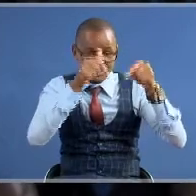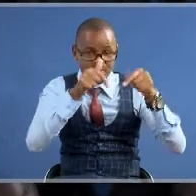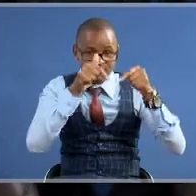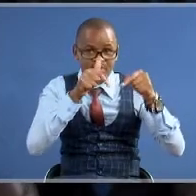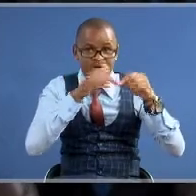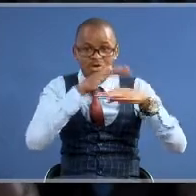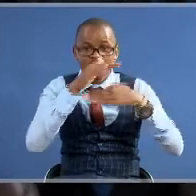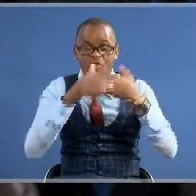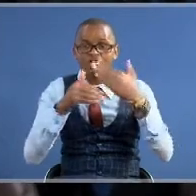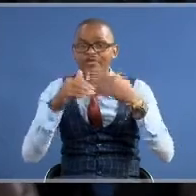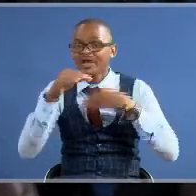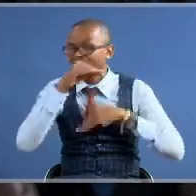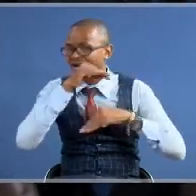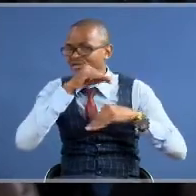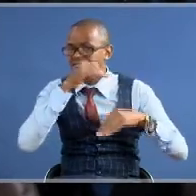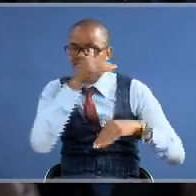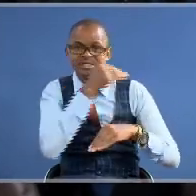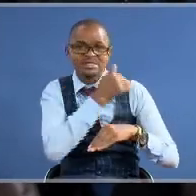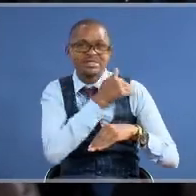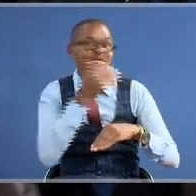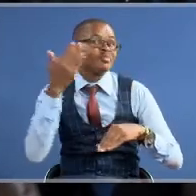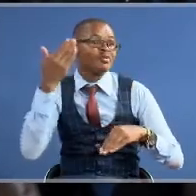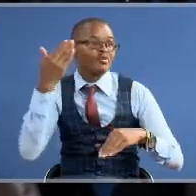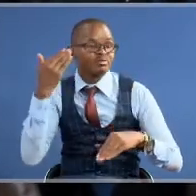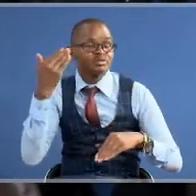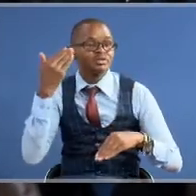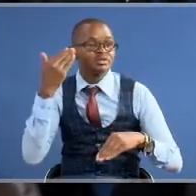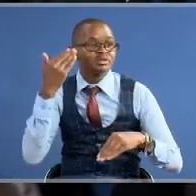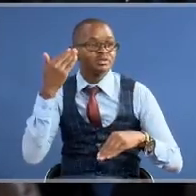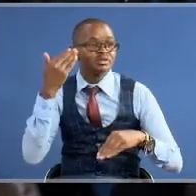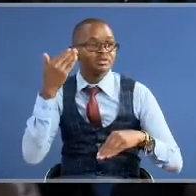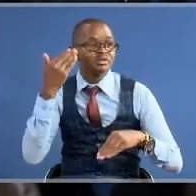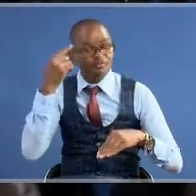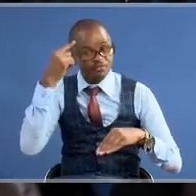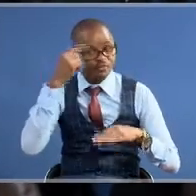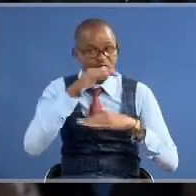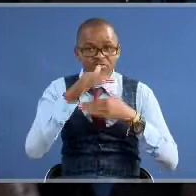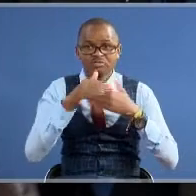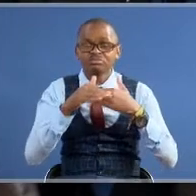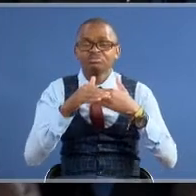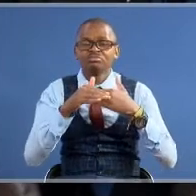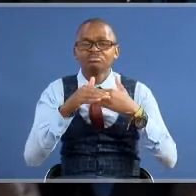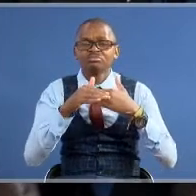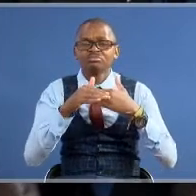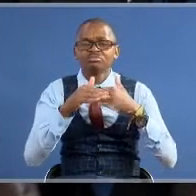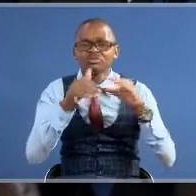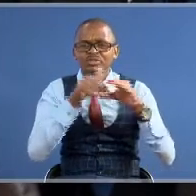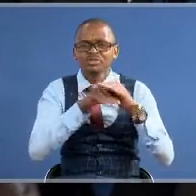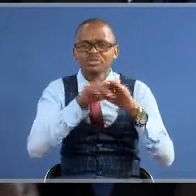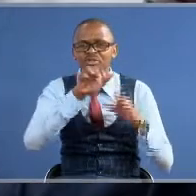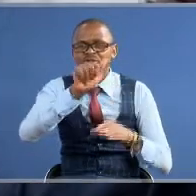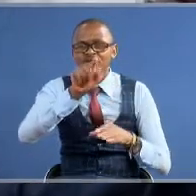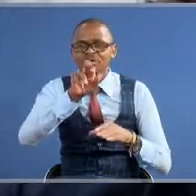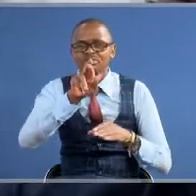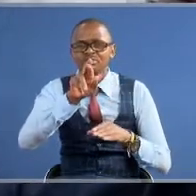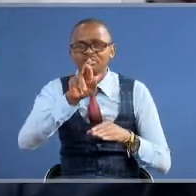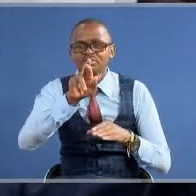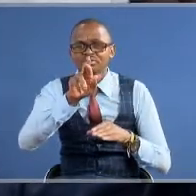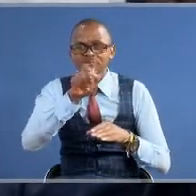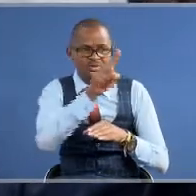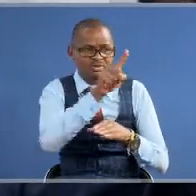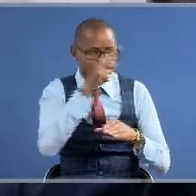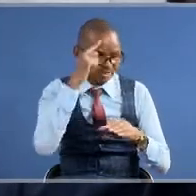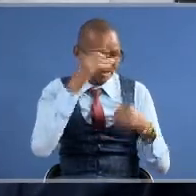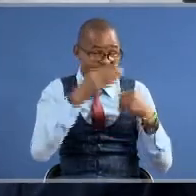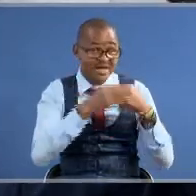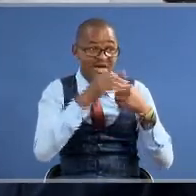had all the powers to interfere, he never did. He ordered all of them to, and they all turned up. The accused